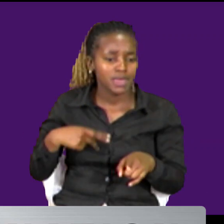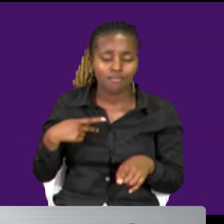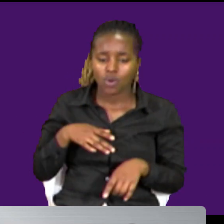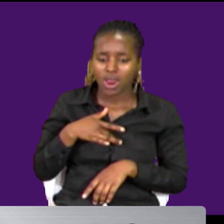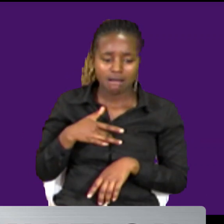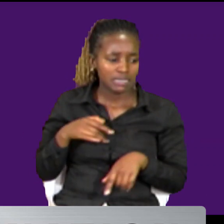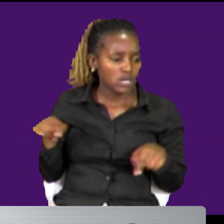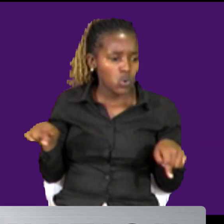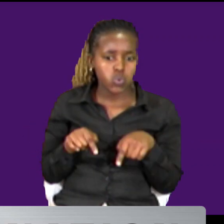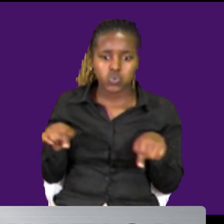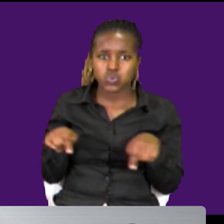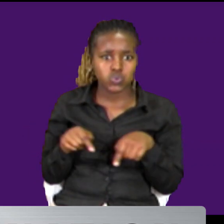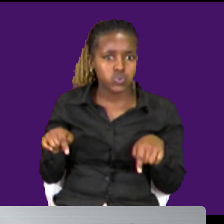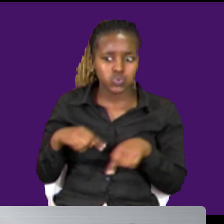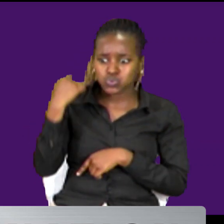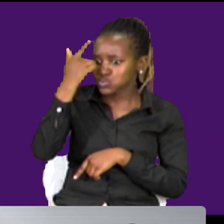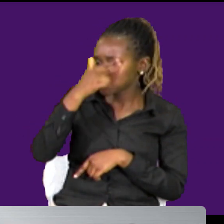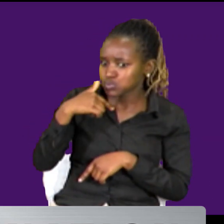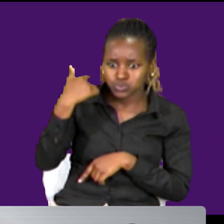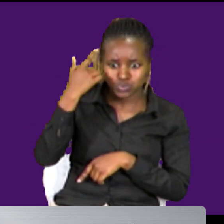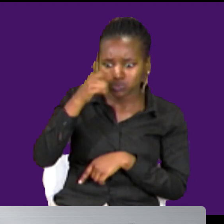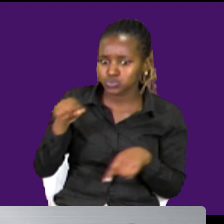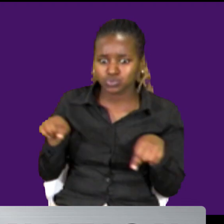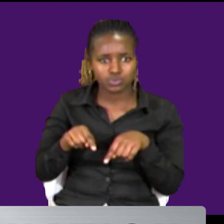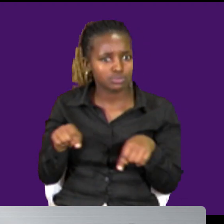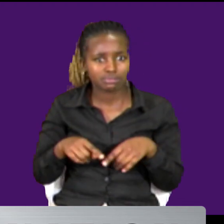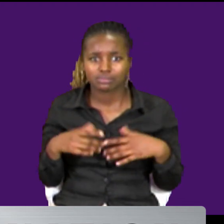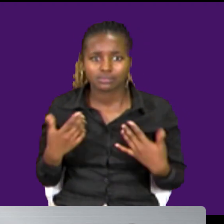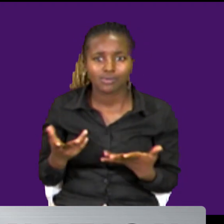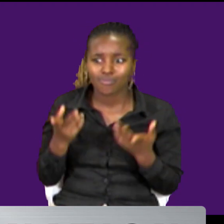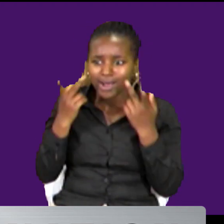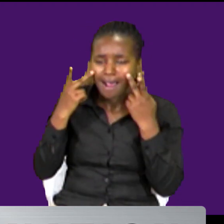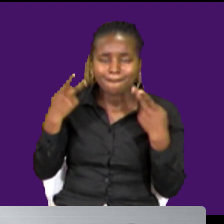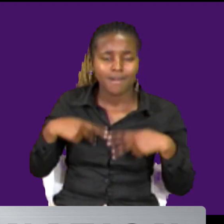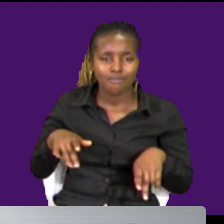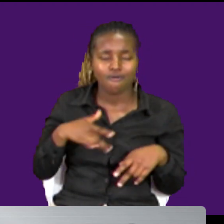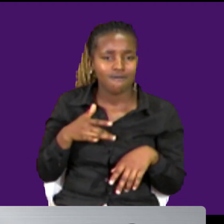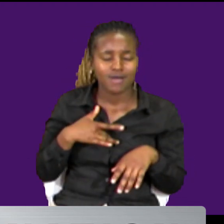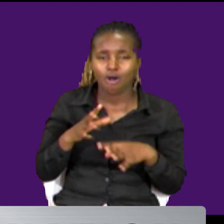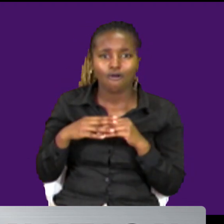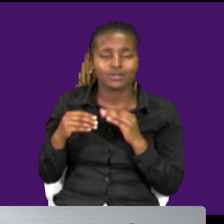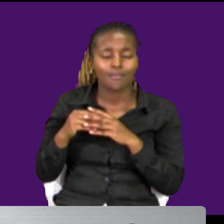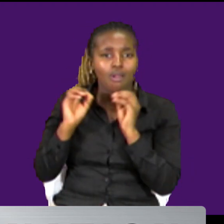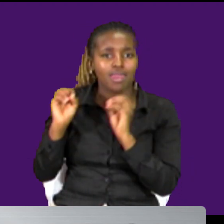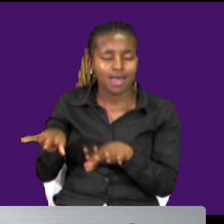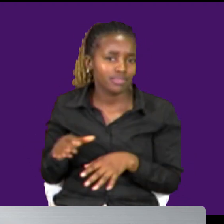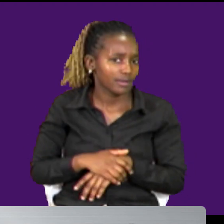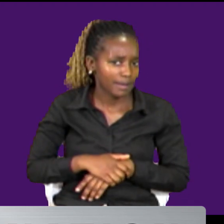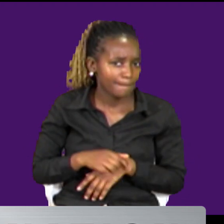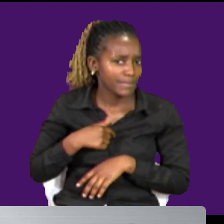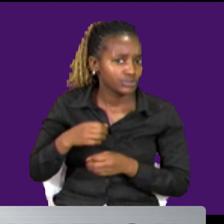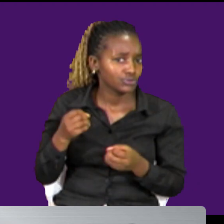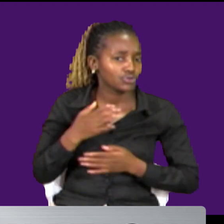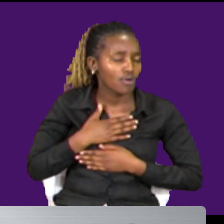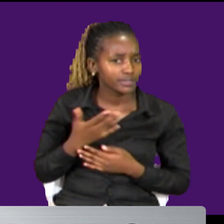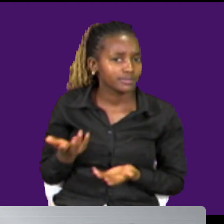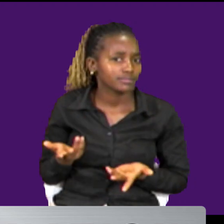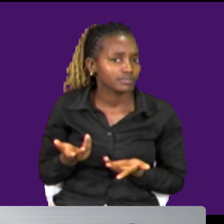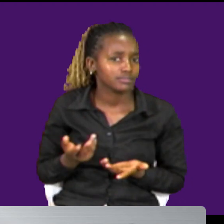the faces and in amongst the public was shocking.